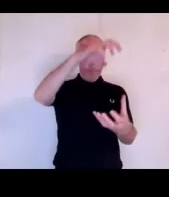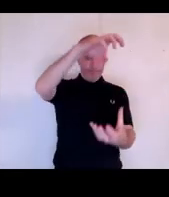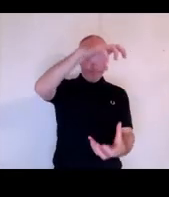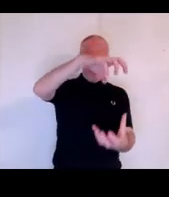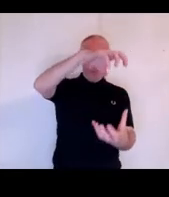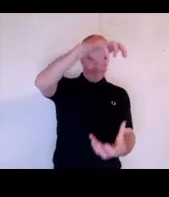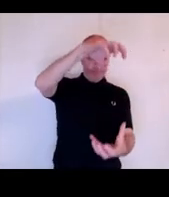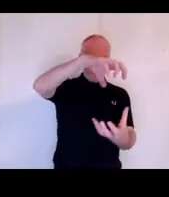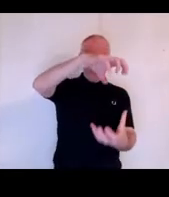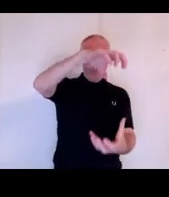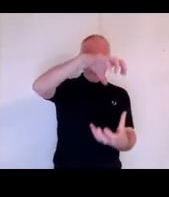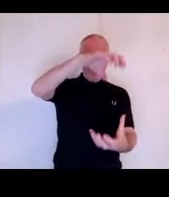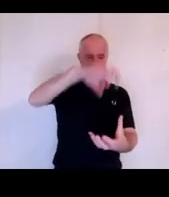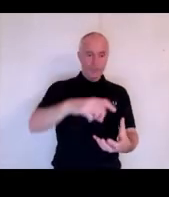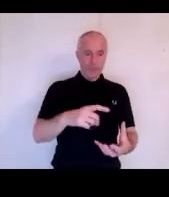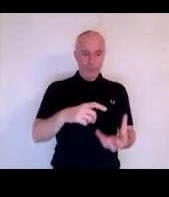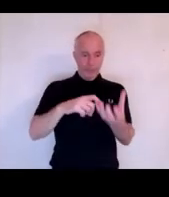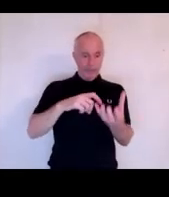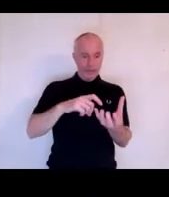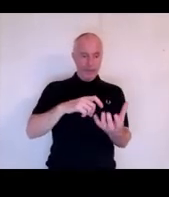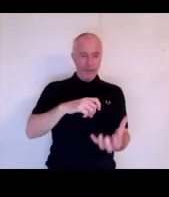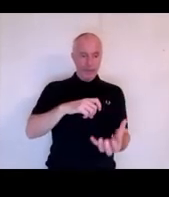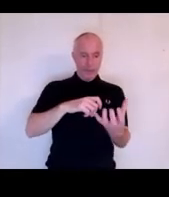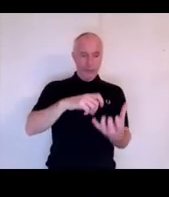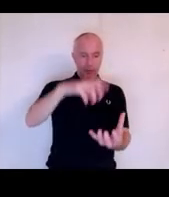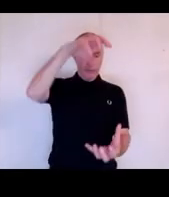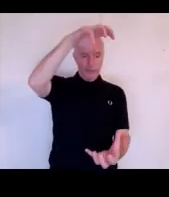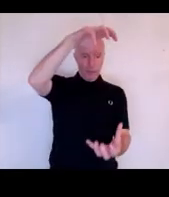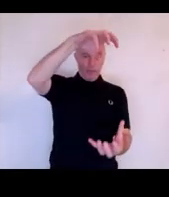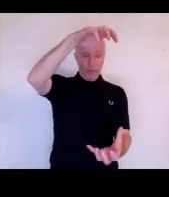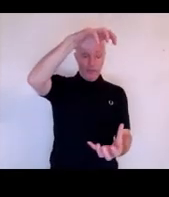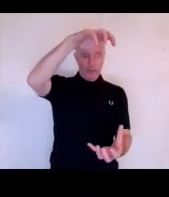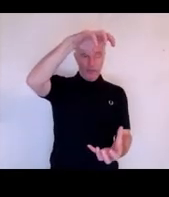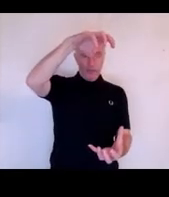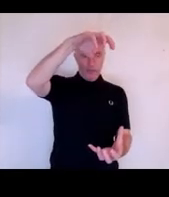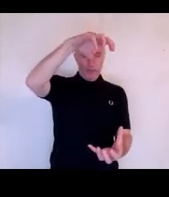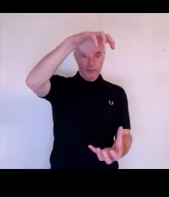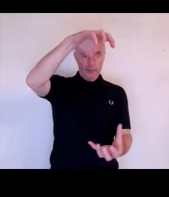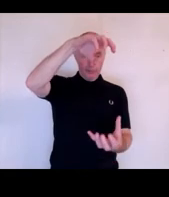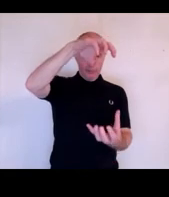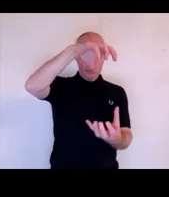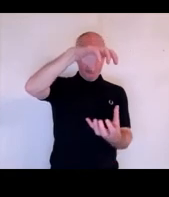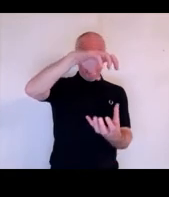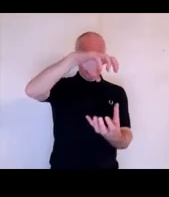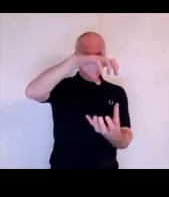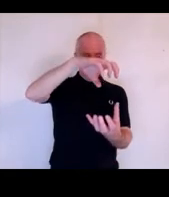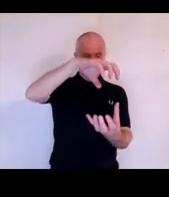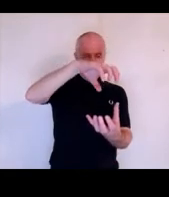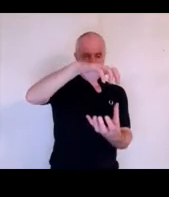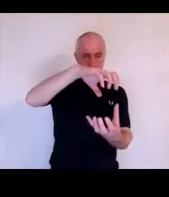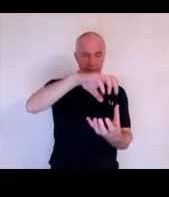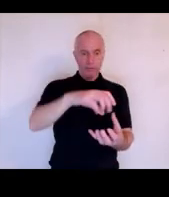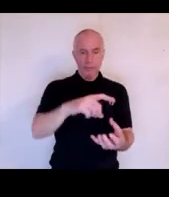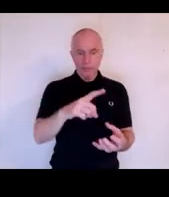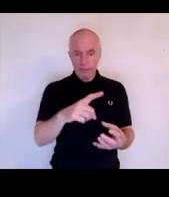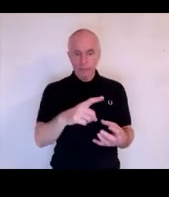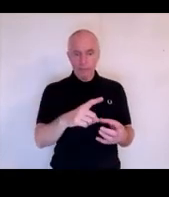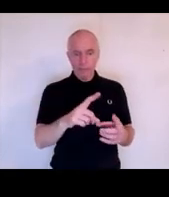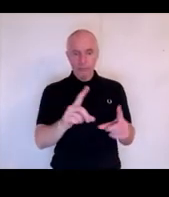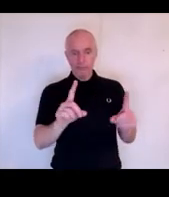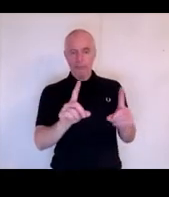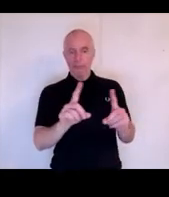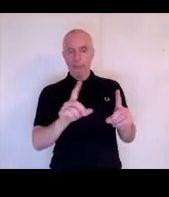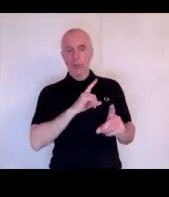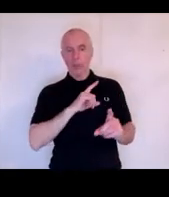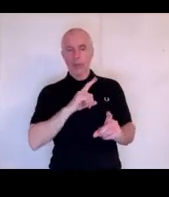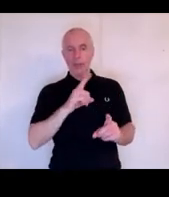bottom part of the sphere and this top part of the sphere closer towards it. And what we're looking to measure is the